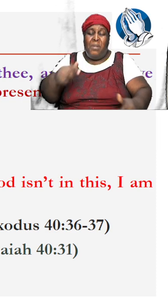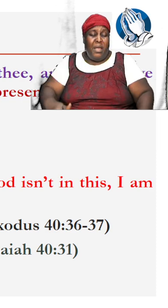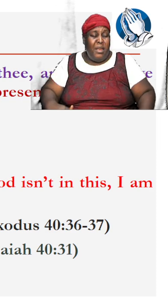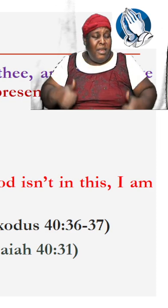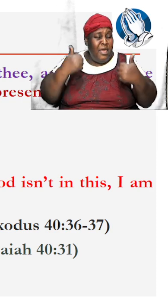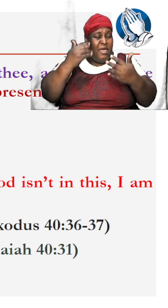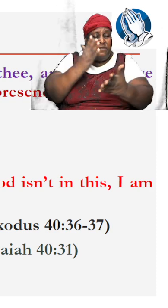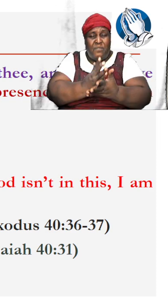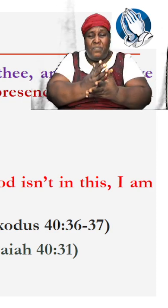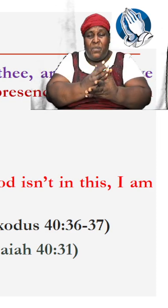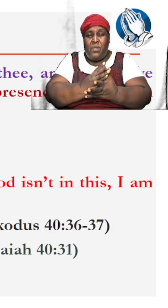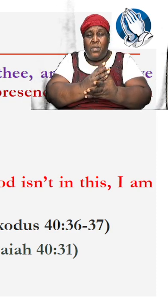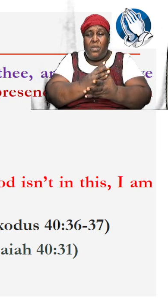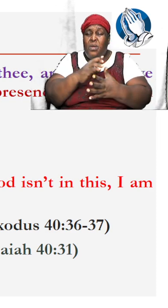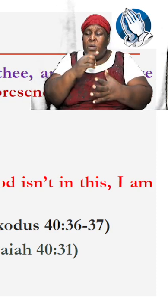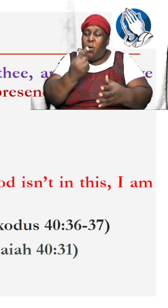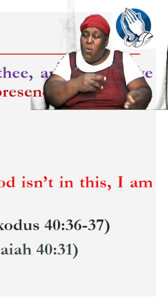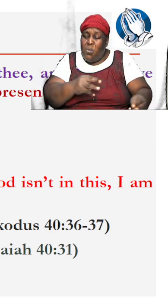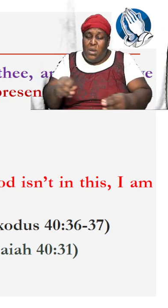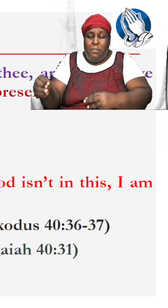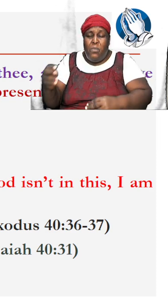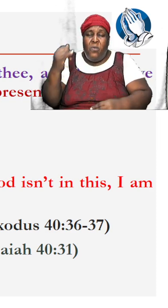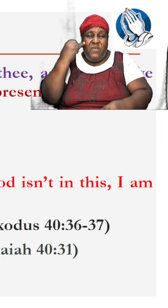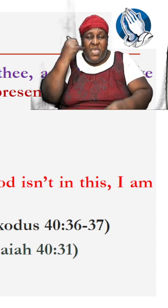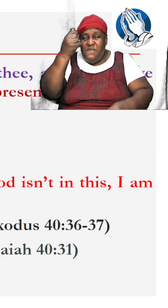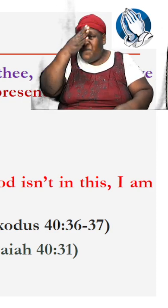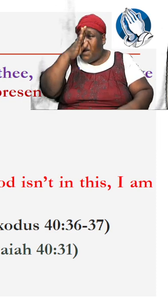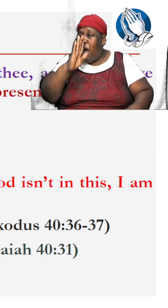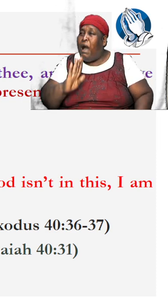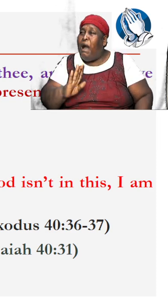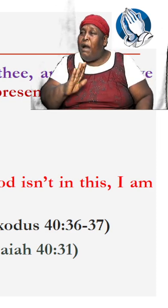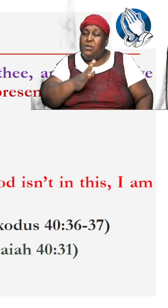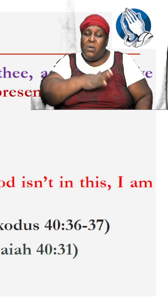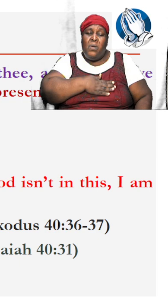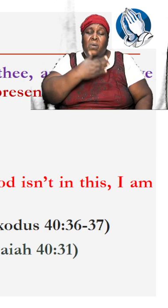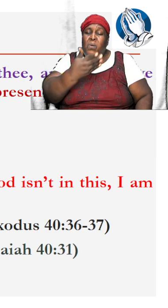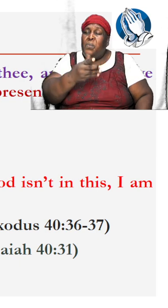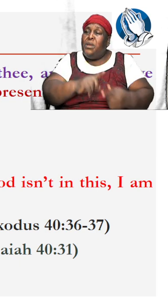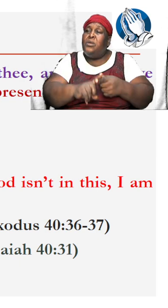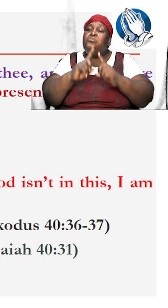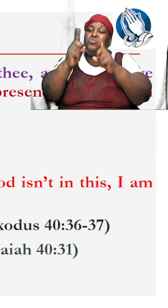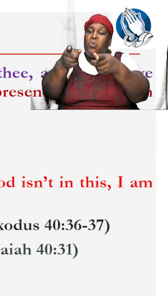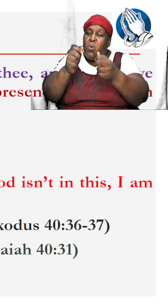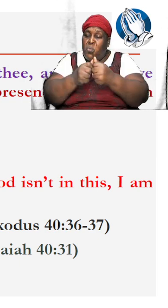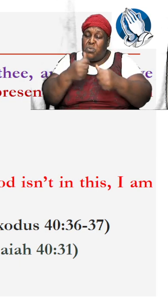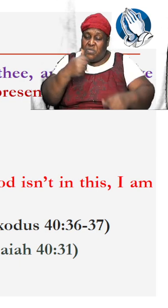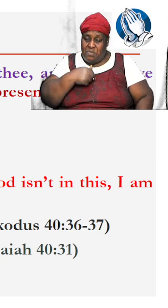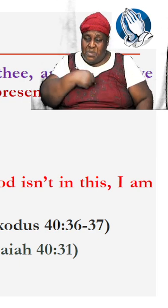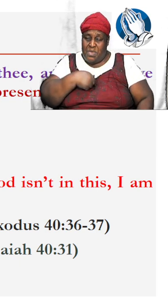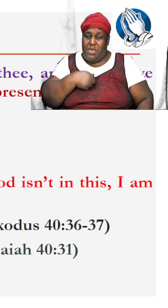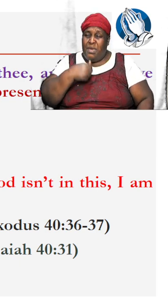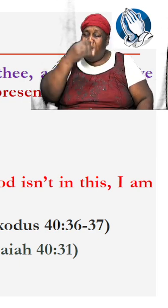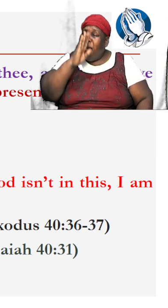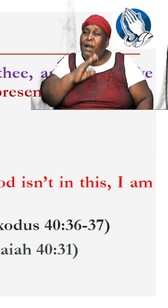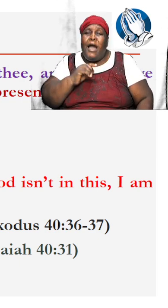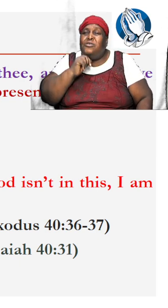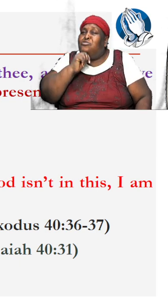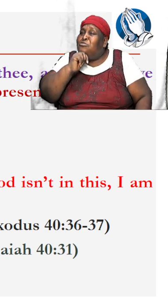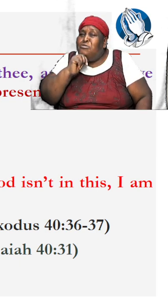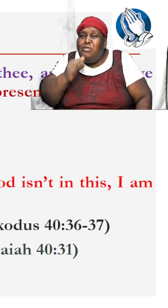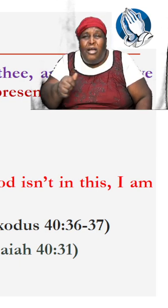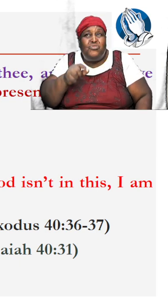only move, halaba, if God is willing to go with me. God, if you're not going to